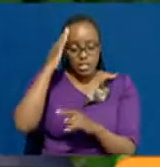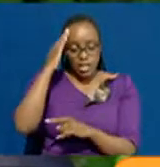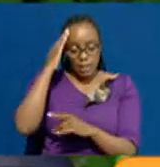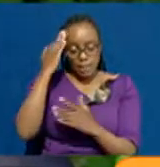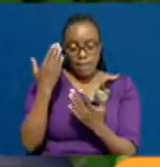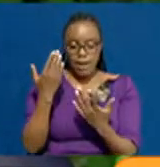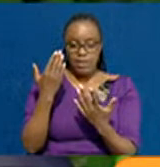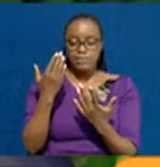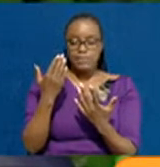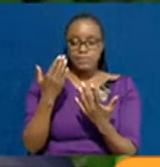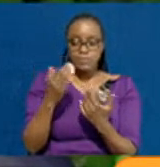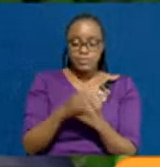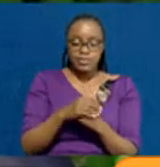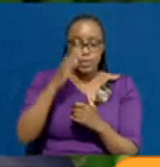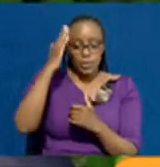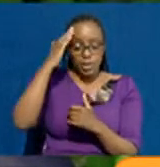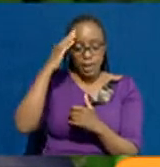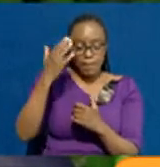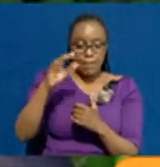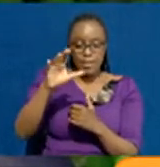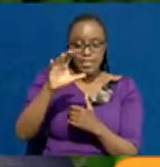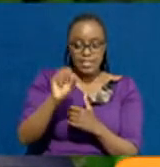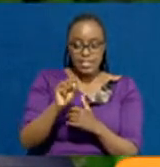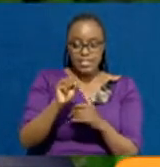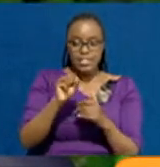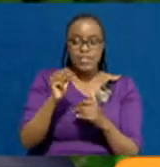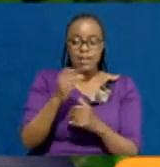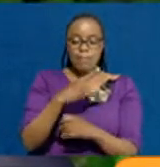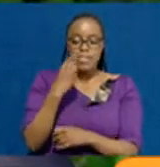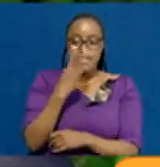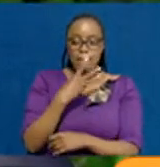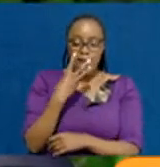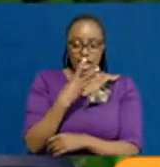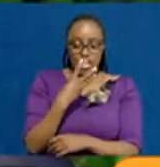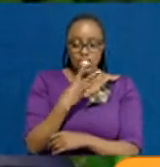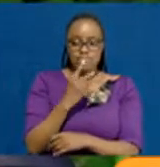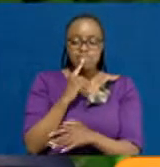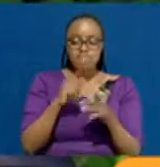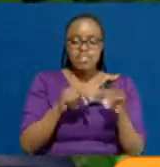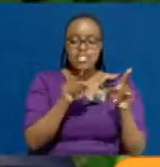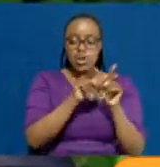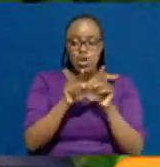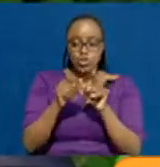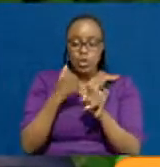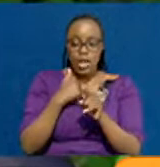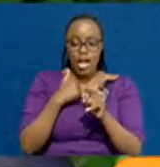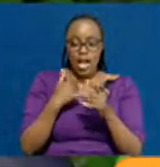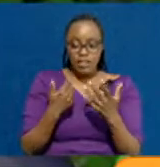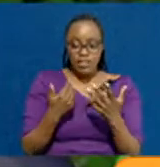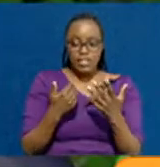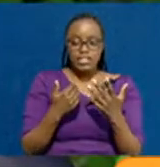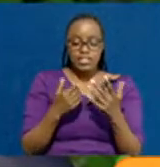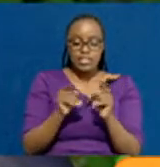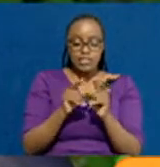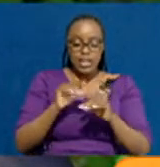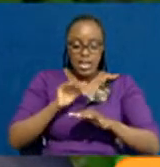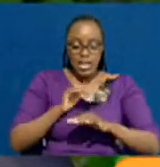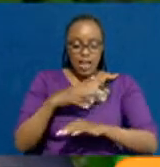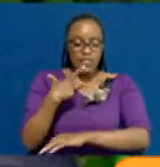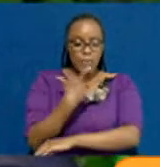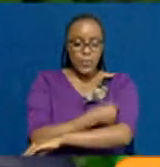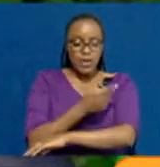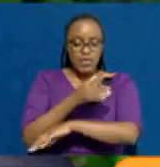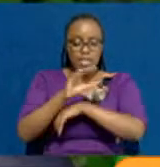declaring close to 1 million vaccines in March were expired. We also have enough vaccines in the country right